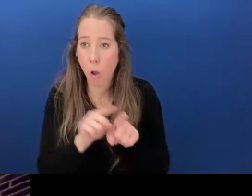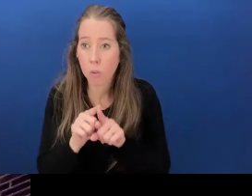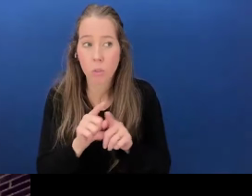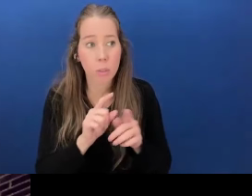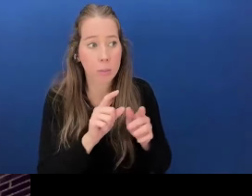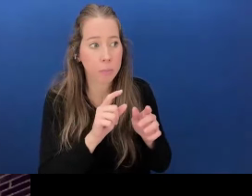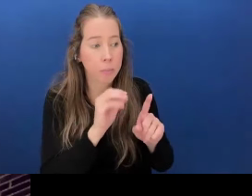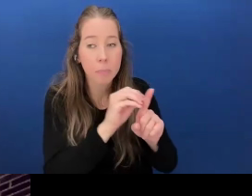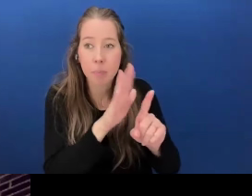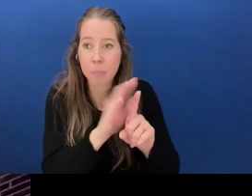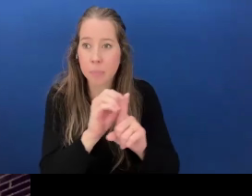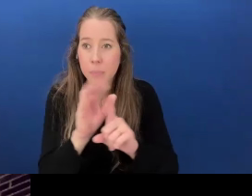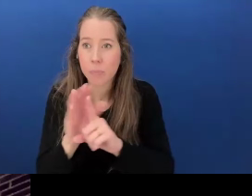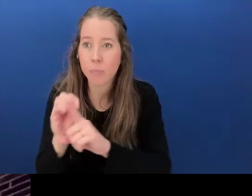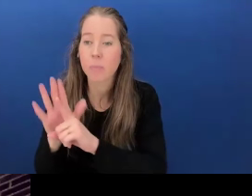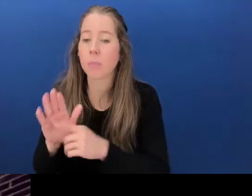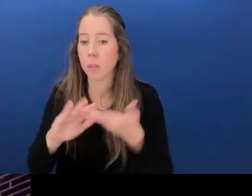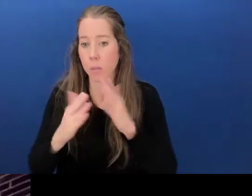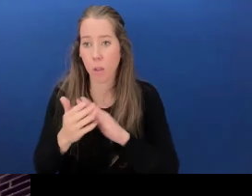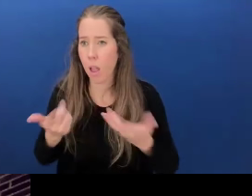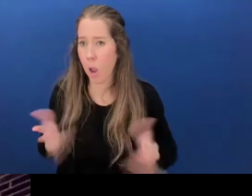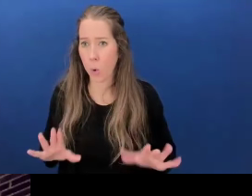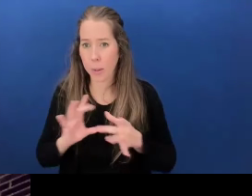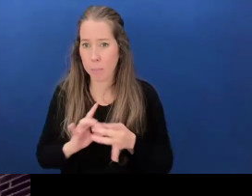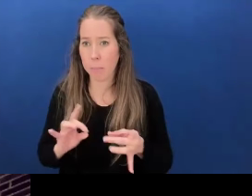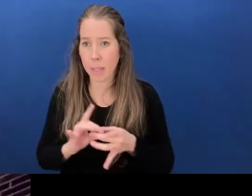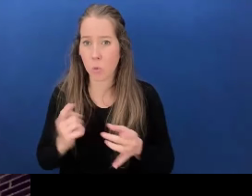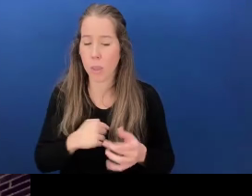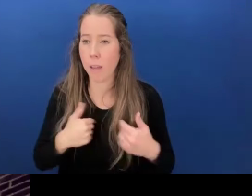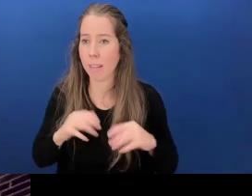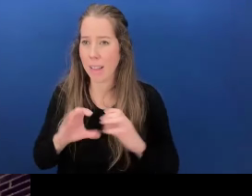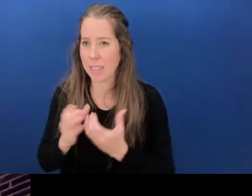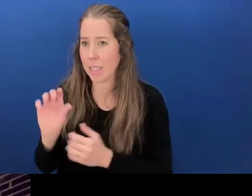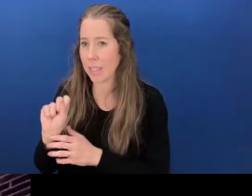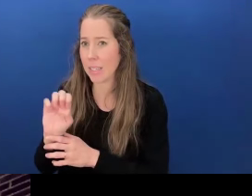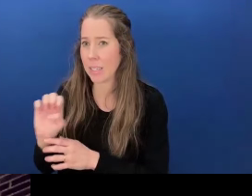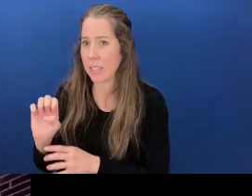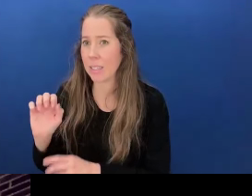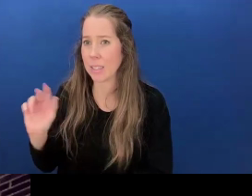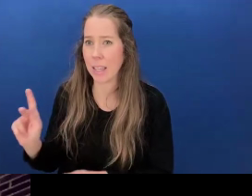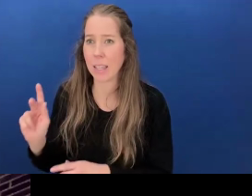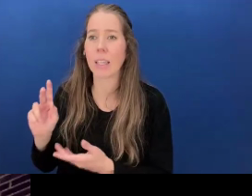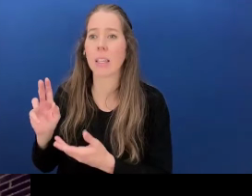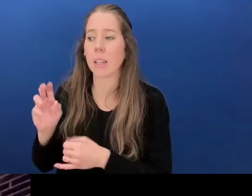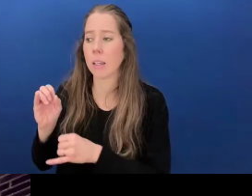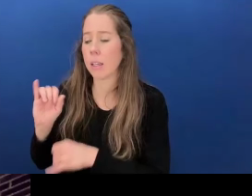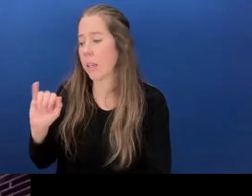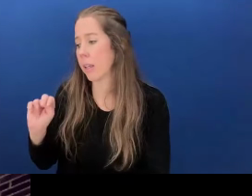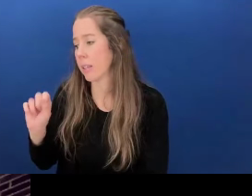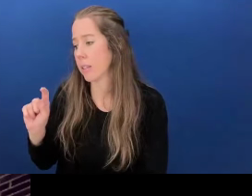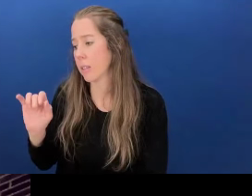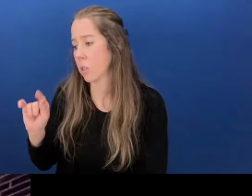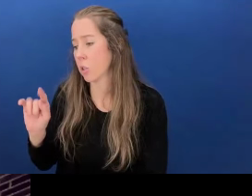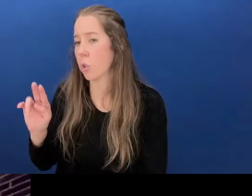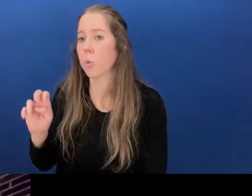well. I mentioned earlier, we do classes out at the Seek Institute. You know, we have Dean Gurminder, who's